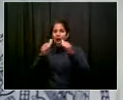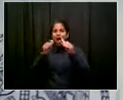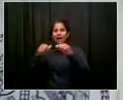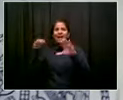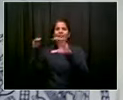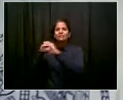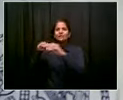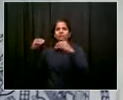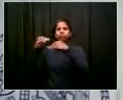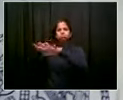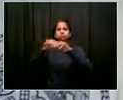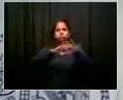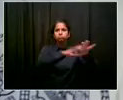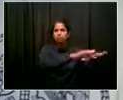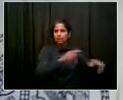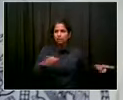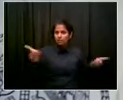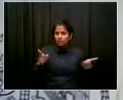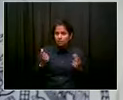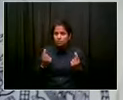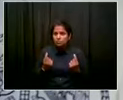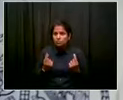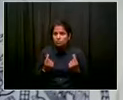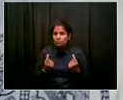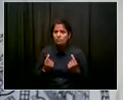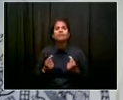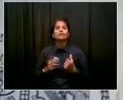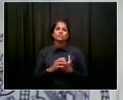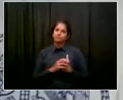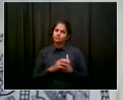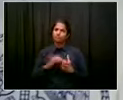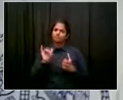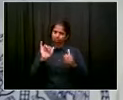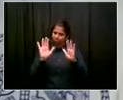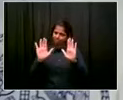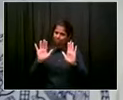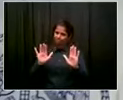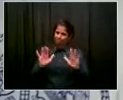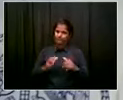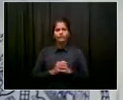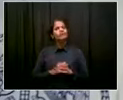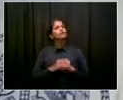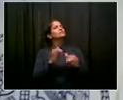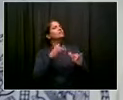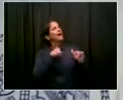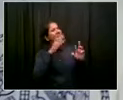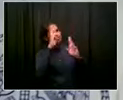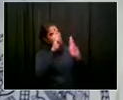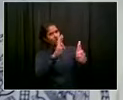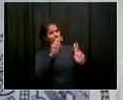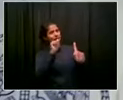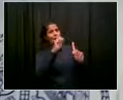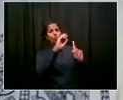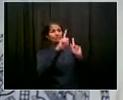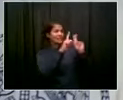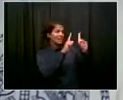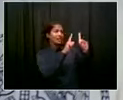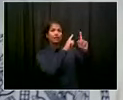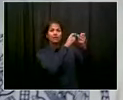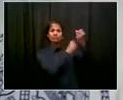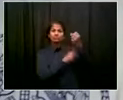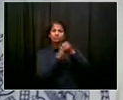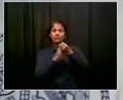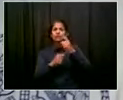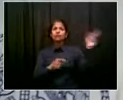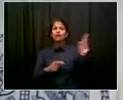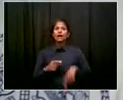uh developments in the race i have a lot of respect for aoc but again there's a lot of moving parts to this race so it's just too early to